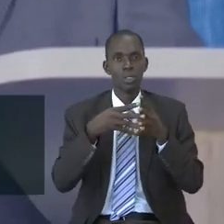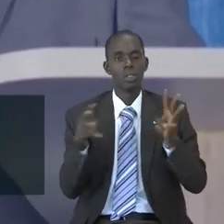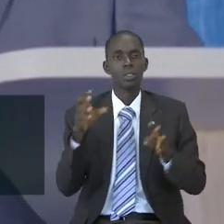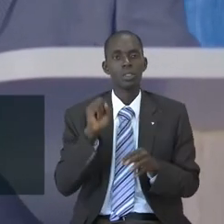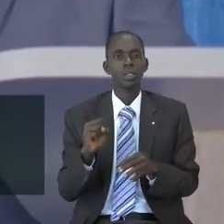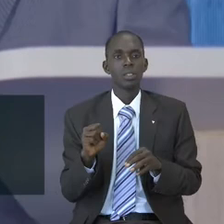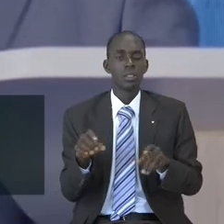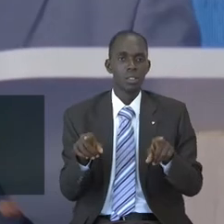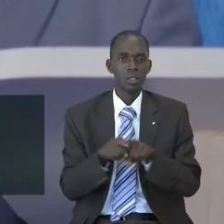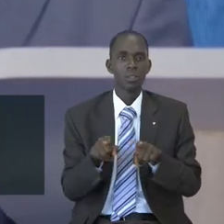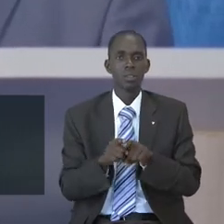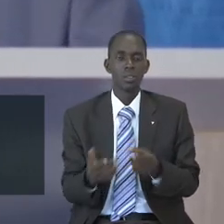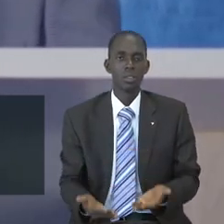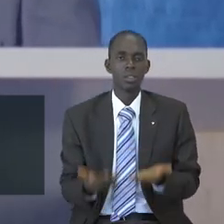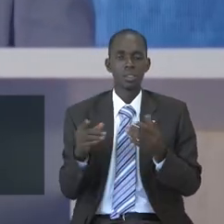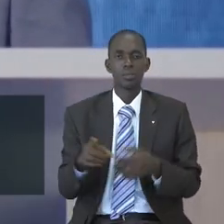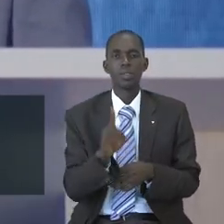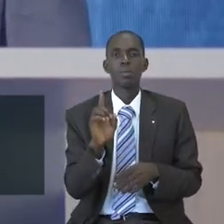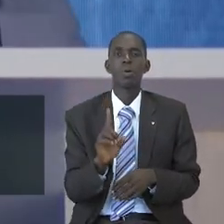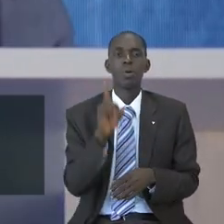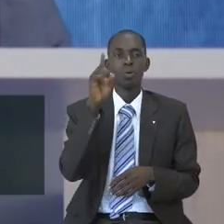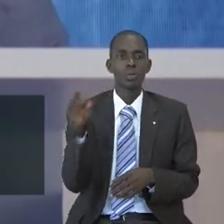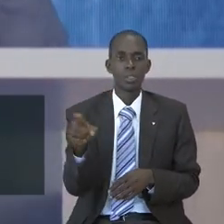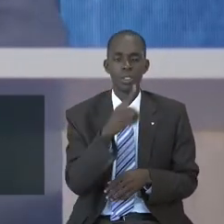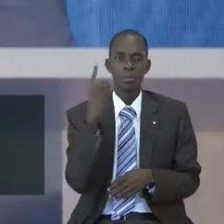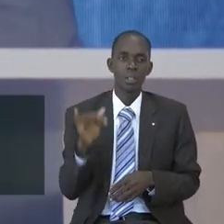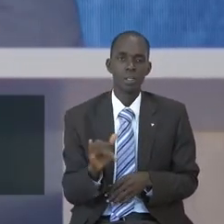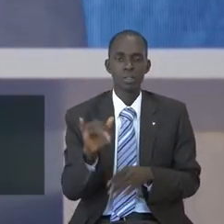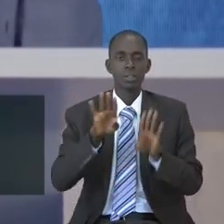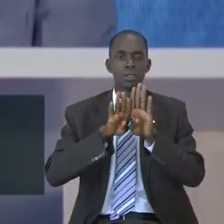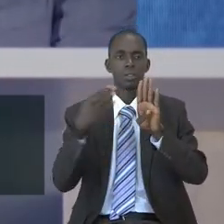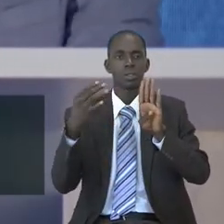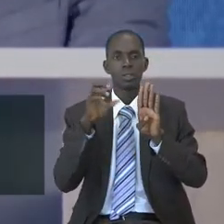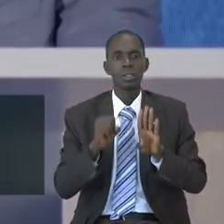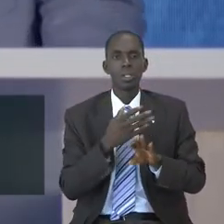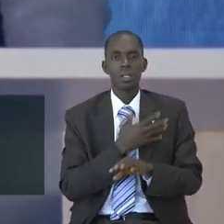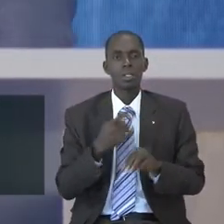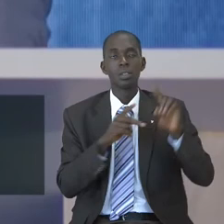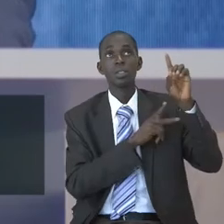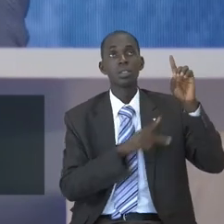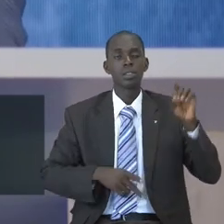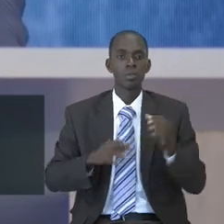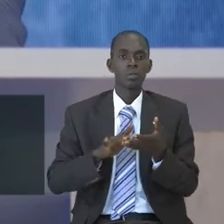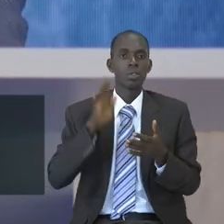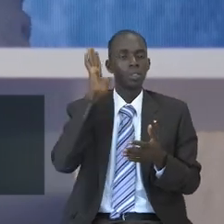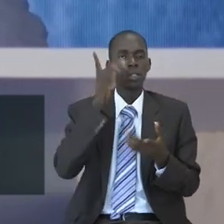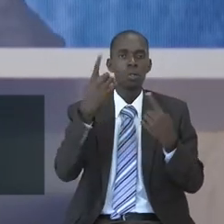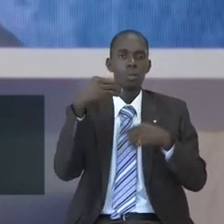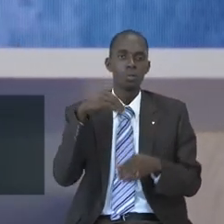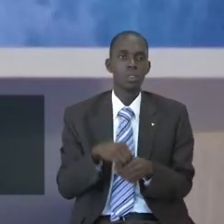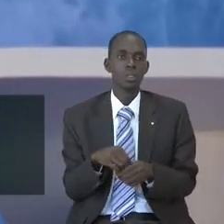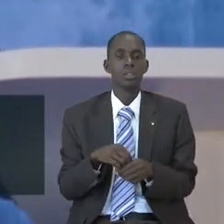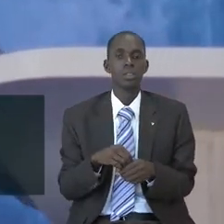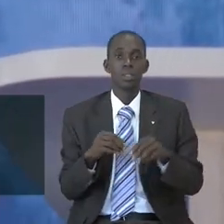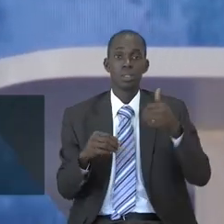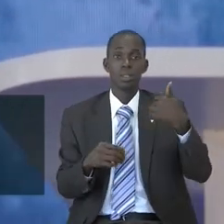and even lift them up, ye everlasting doors, and the King of glory shall come in. Then